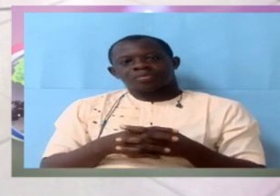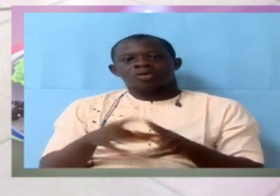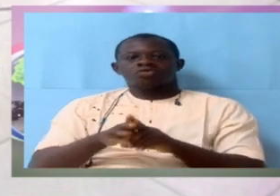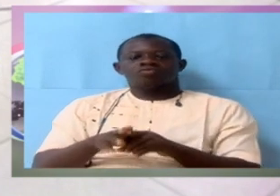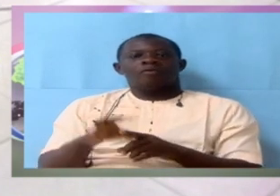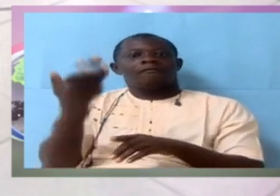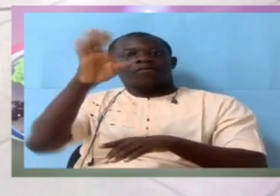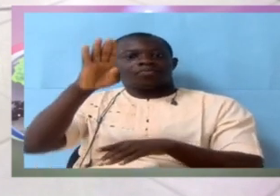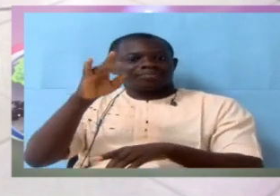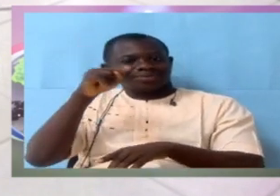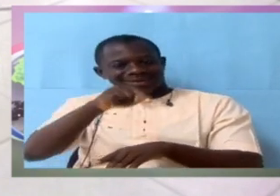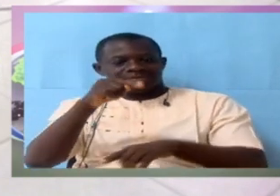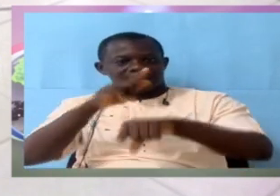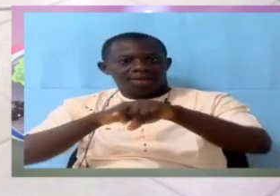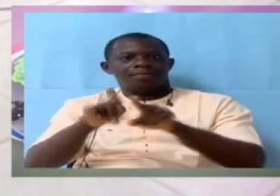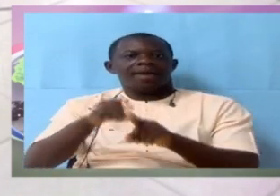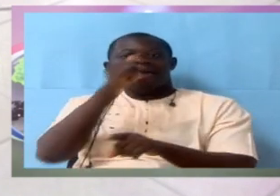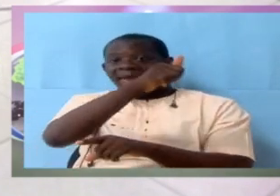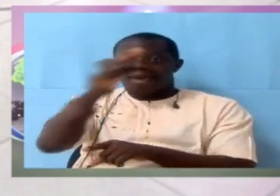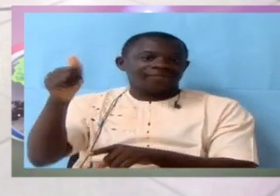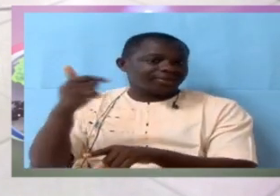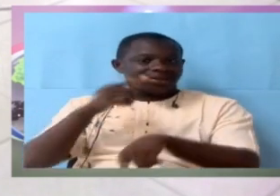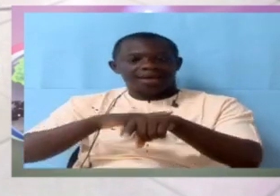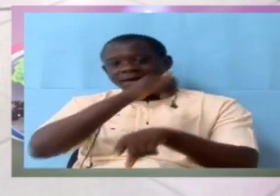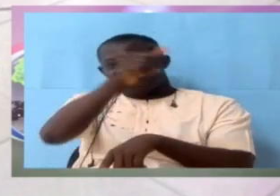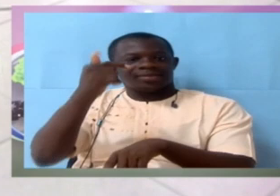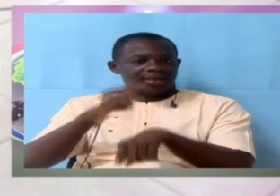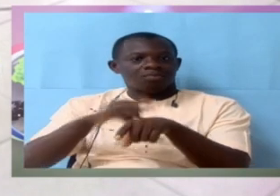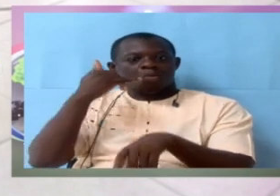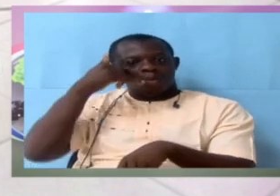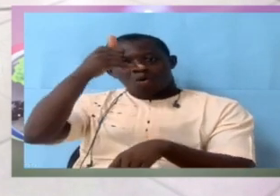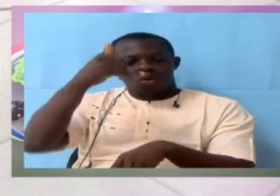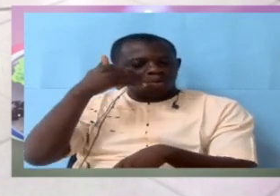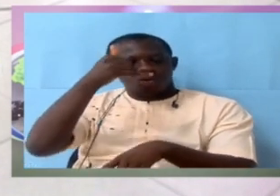From that time, every time I used to call him.